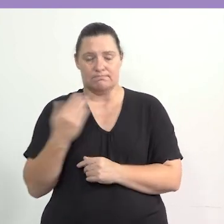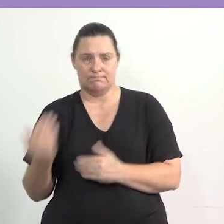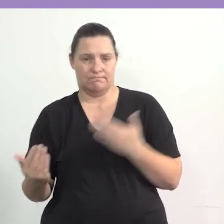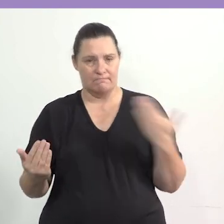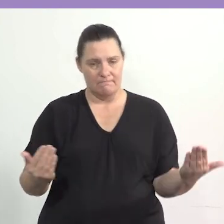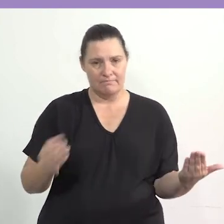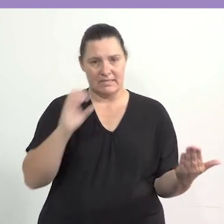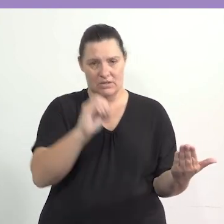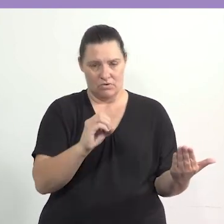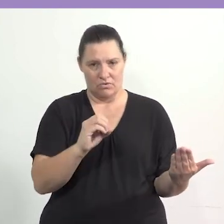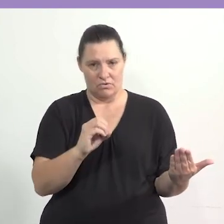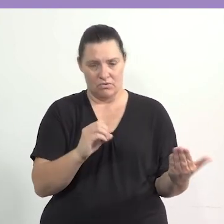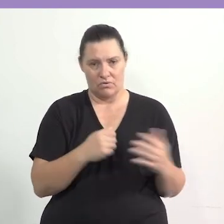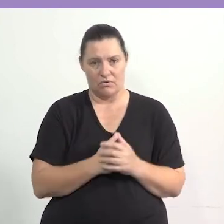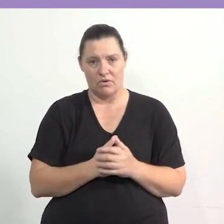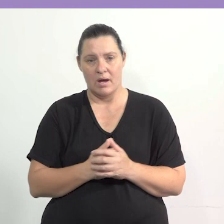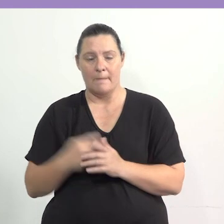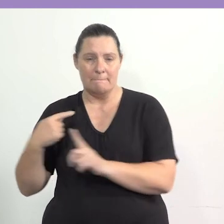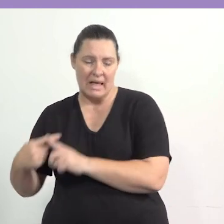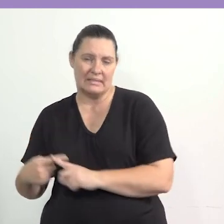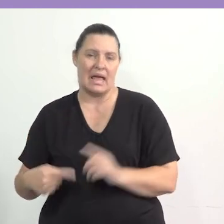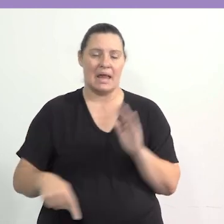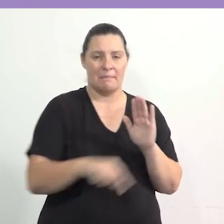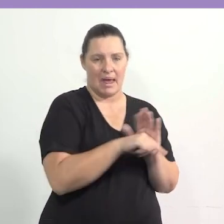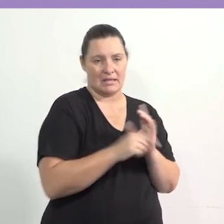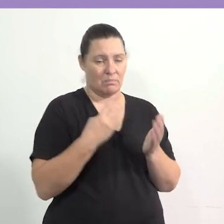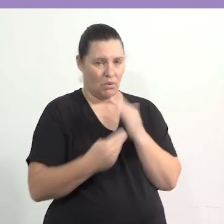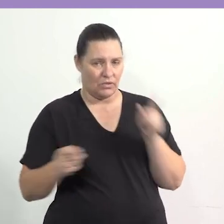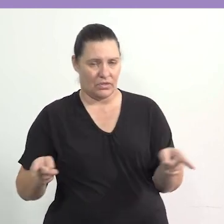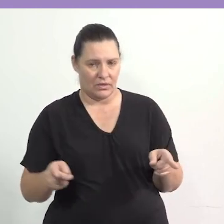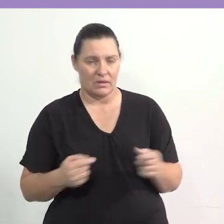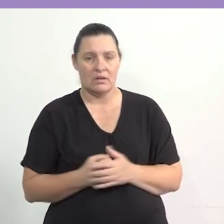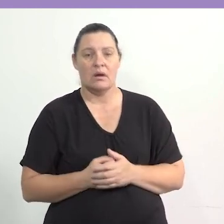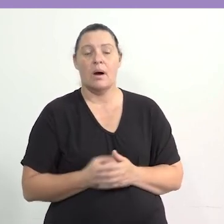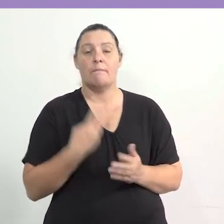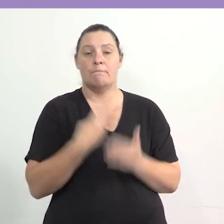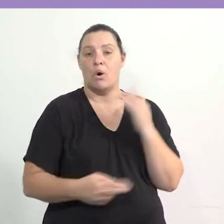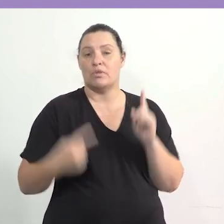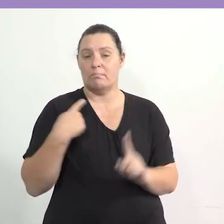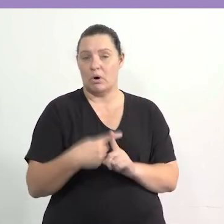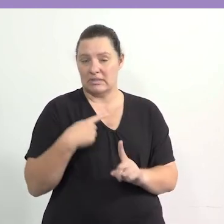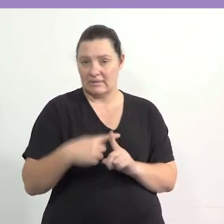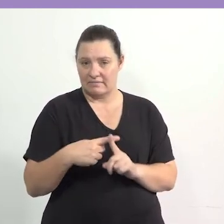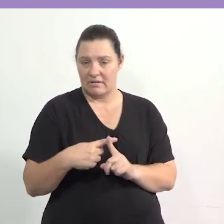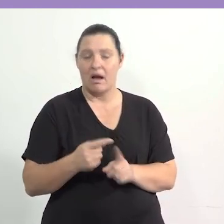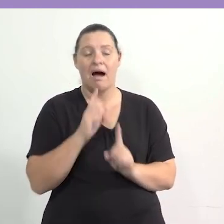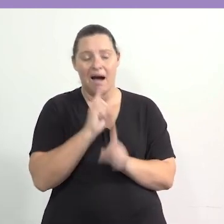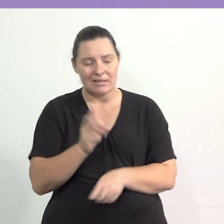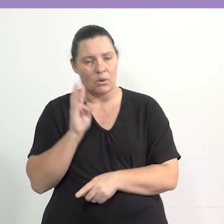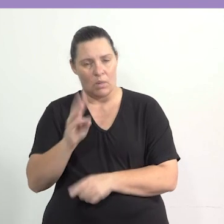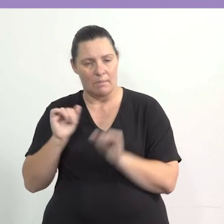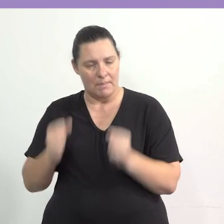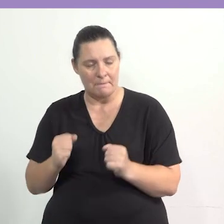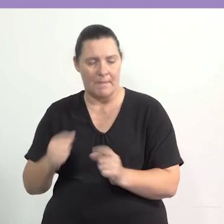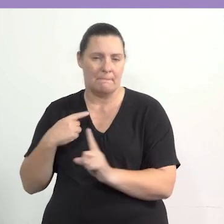either side of the addition and subtraction. When we add numbers that are both positive, the answer will